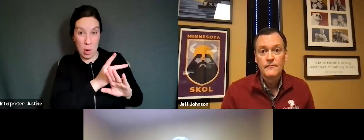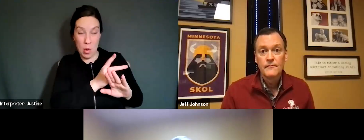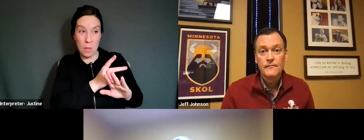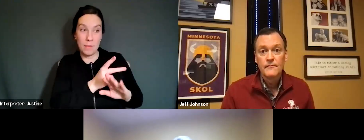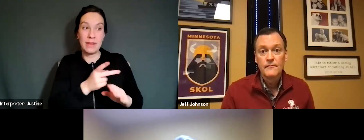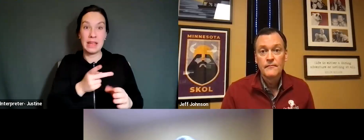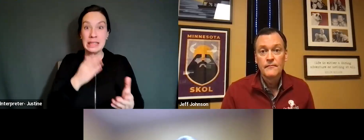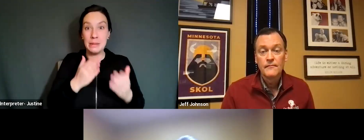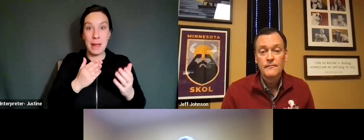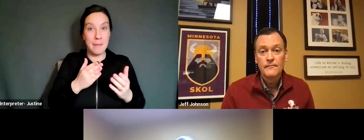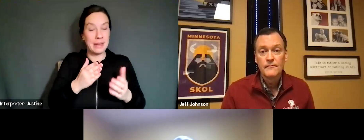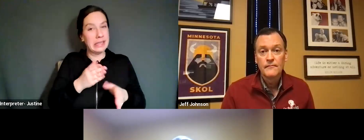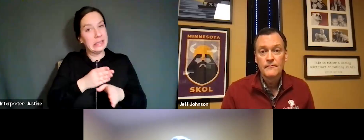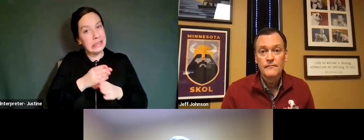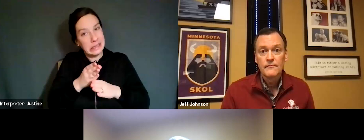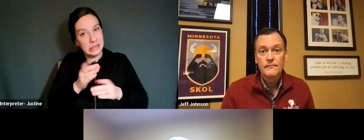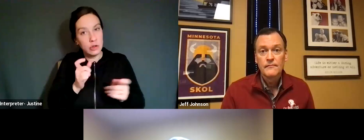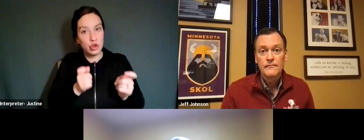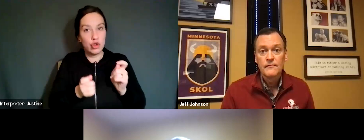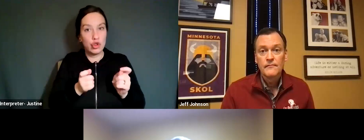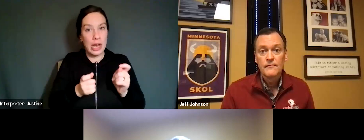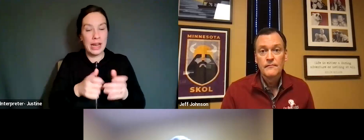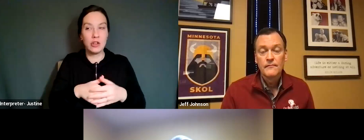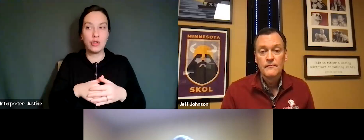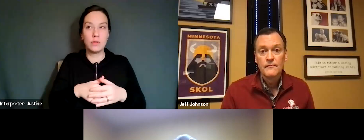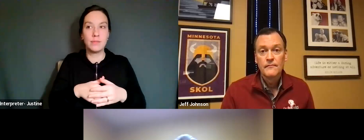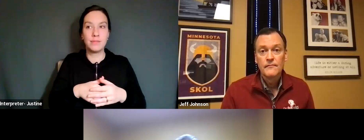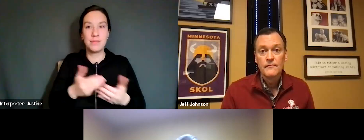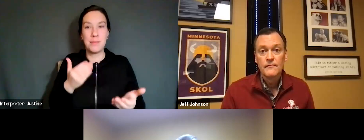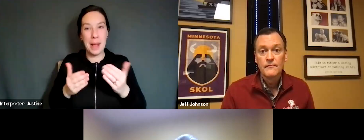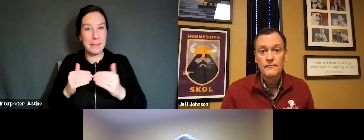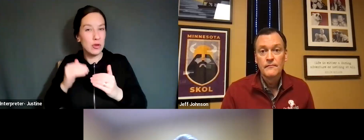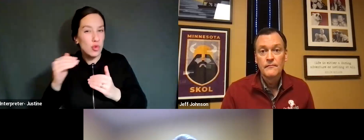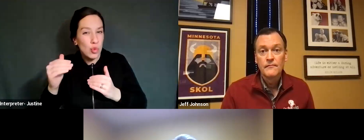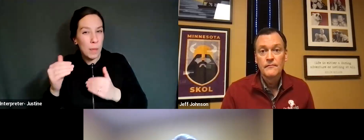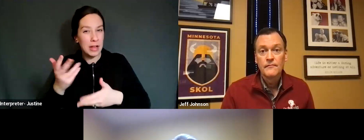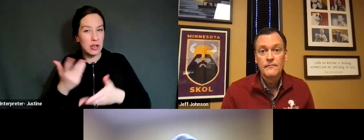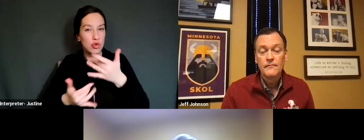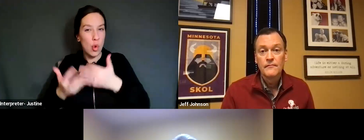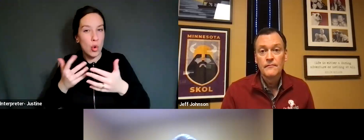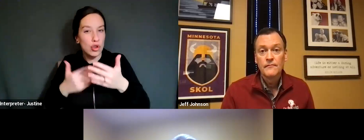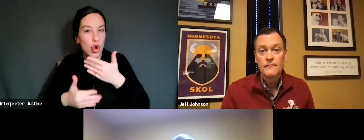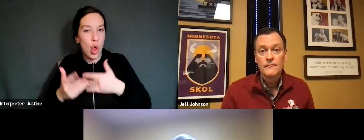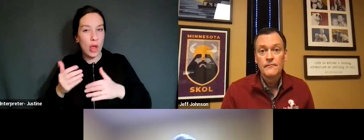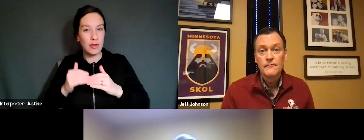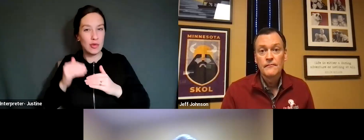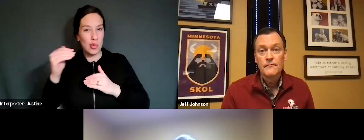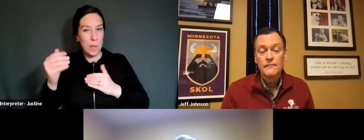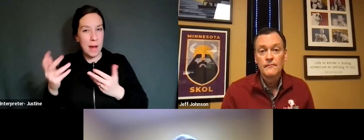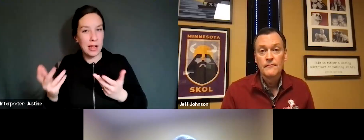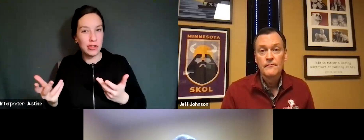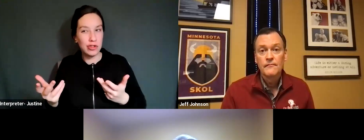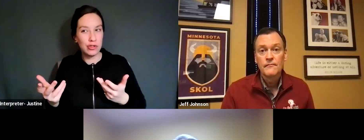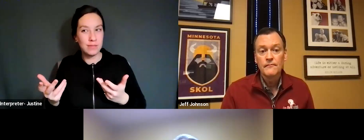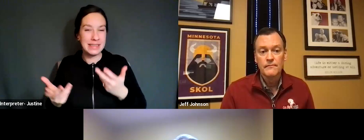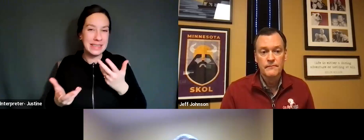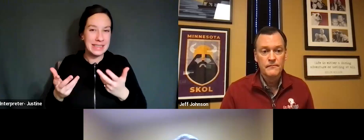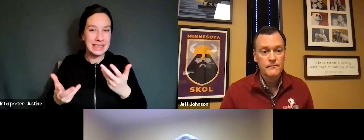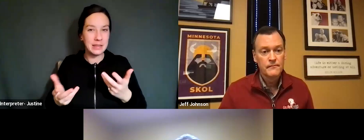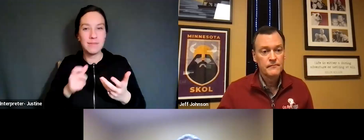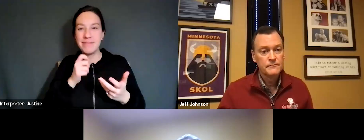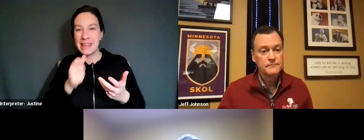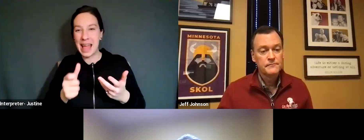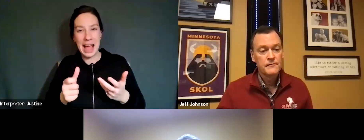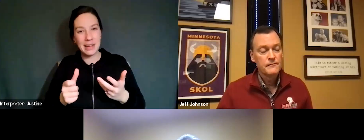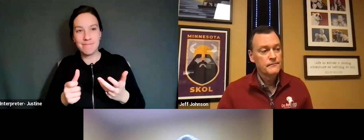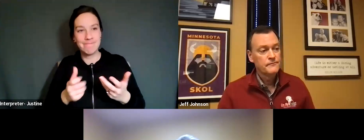whether it's, like I said, a little too social. Sometimes they're a little too much dog for our typical client or things like that, then we